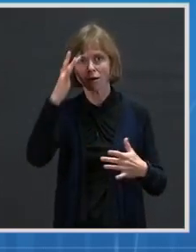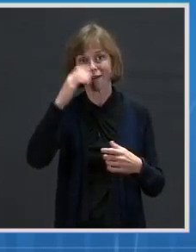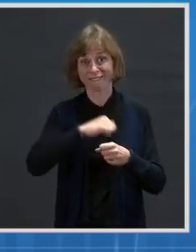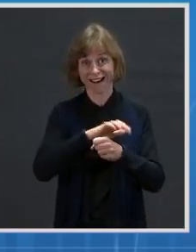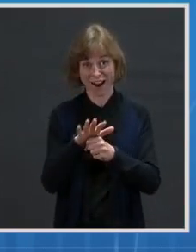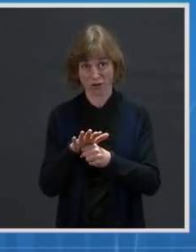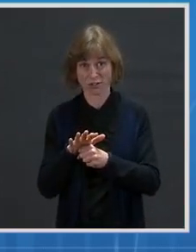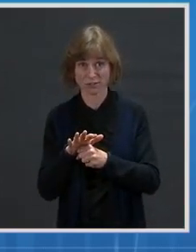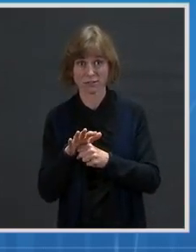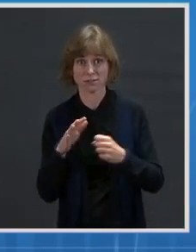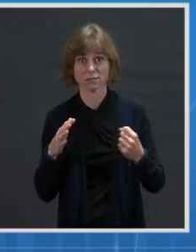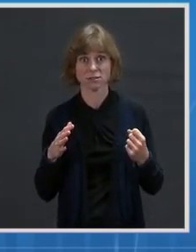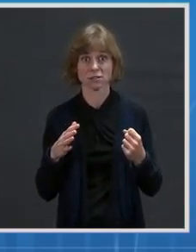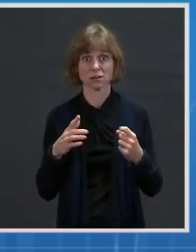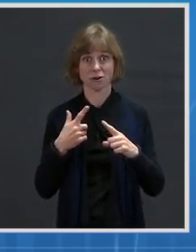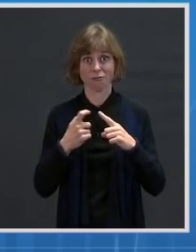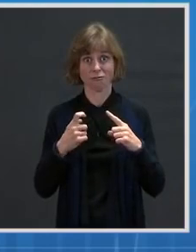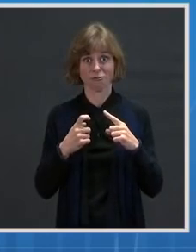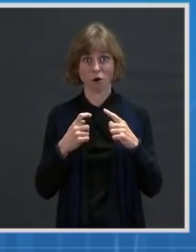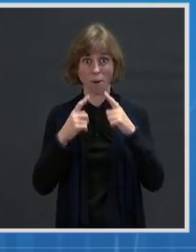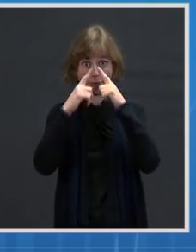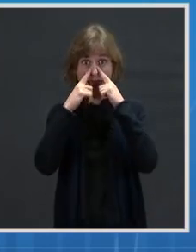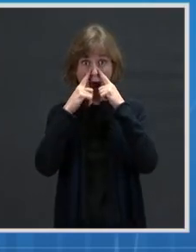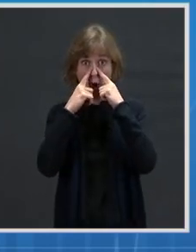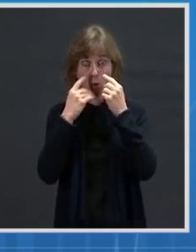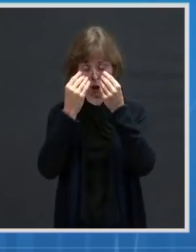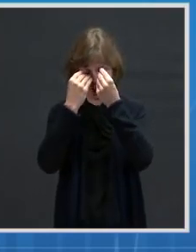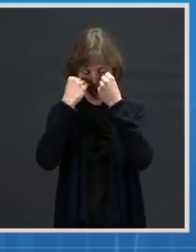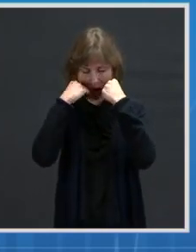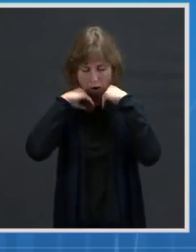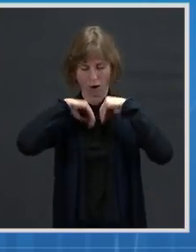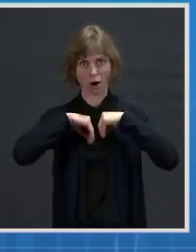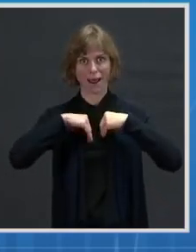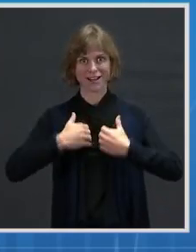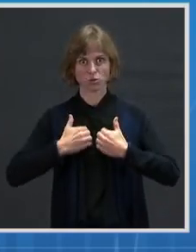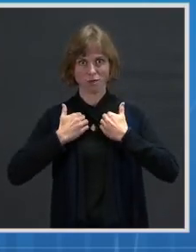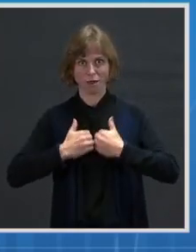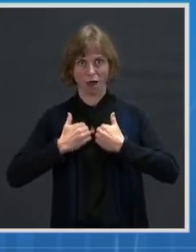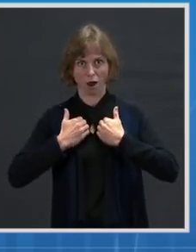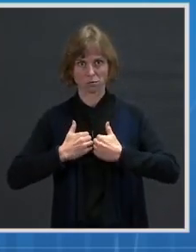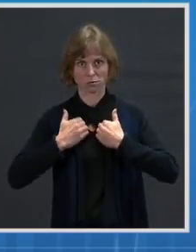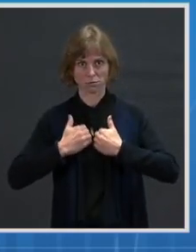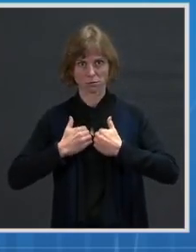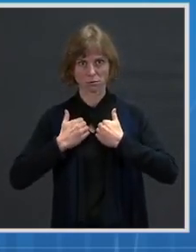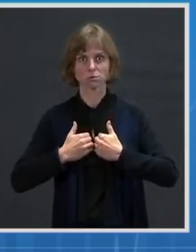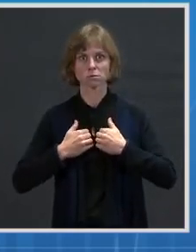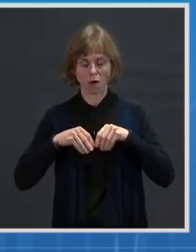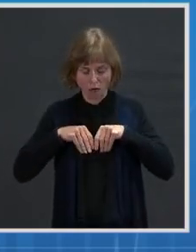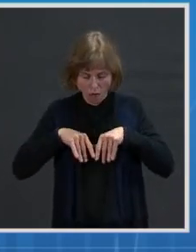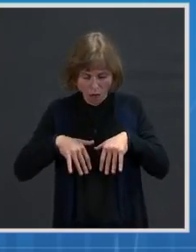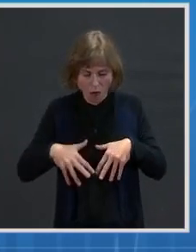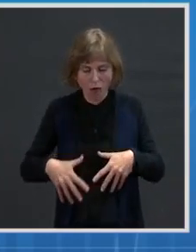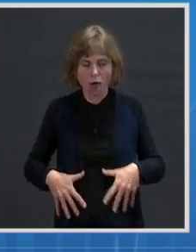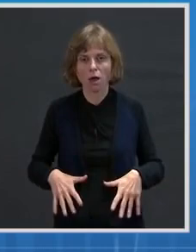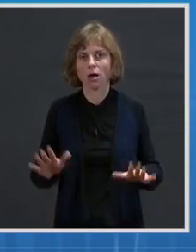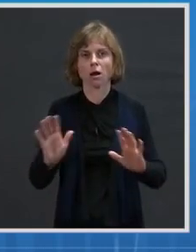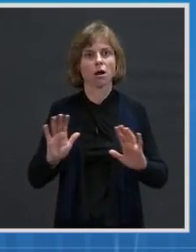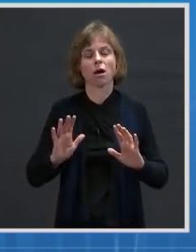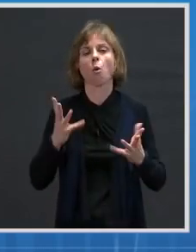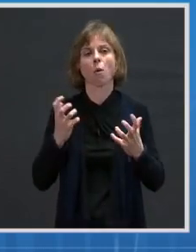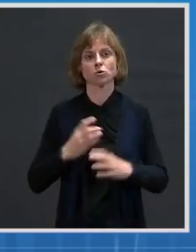going from the upper airway to the lungs and other organ systems. However, we have found